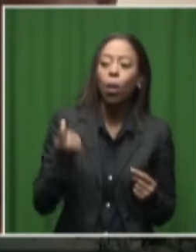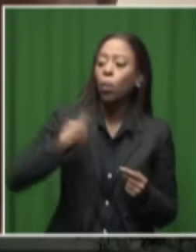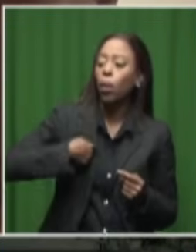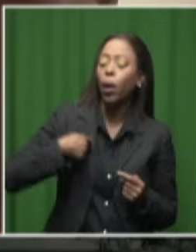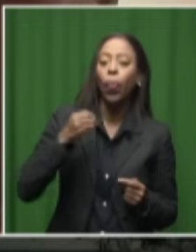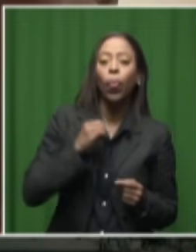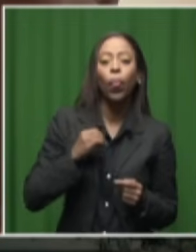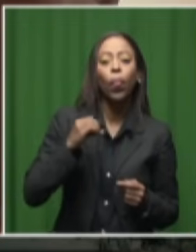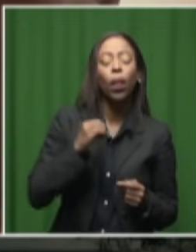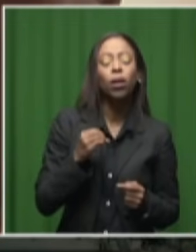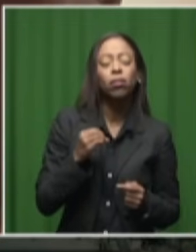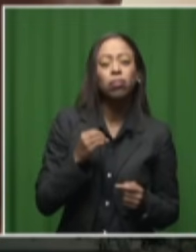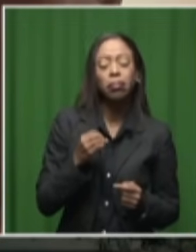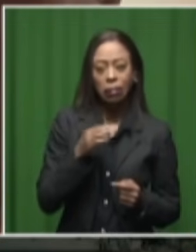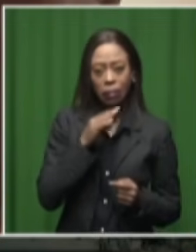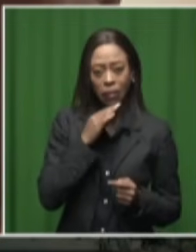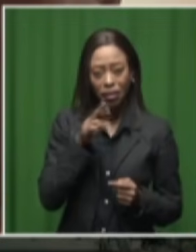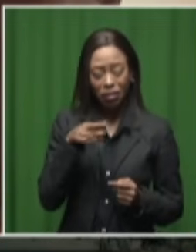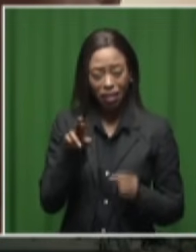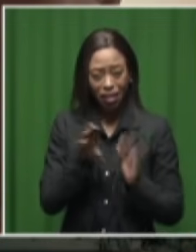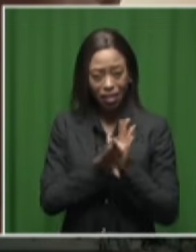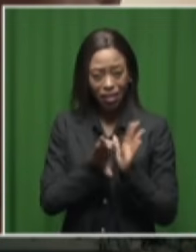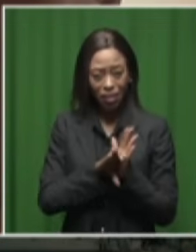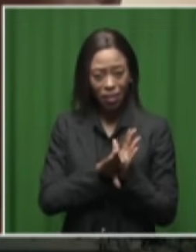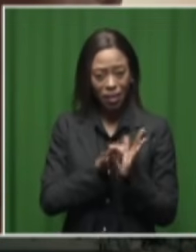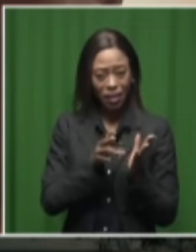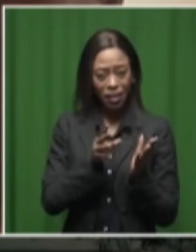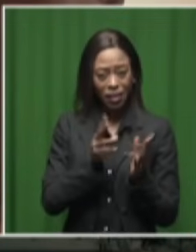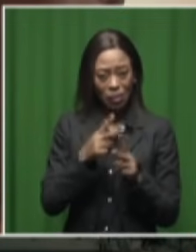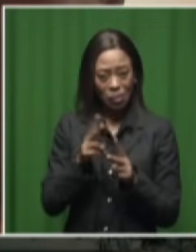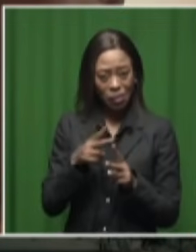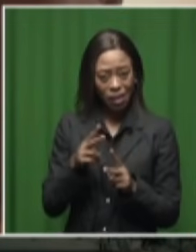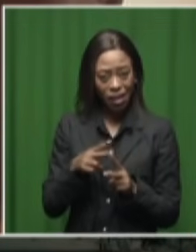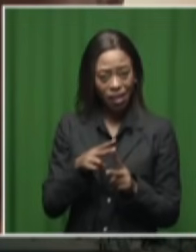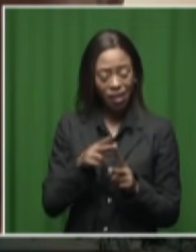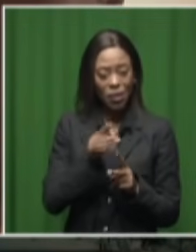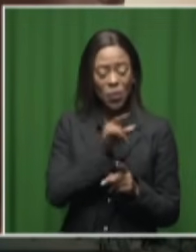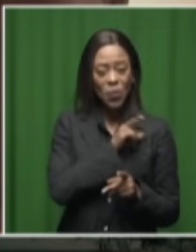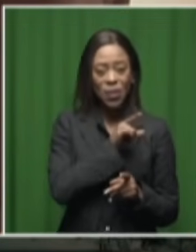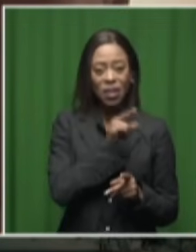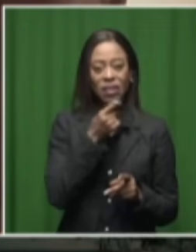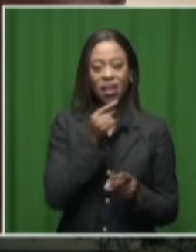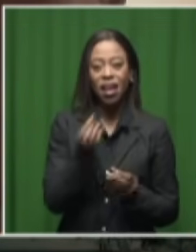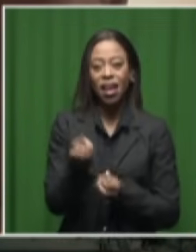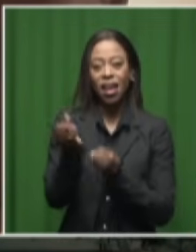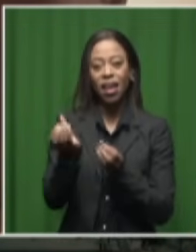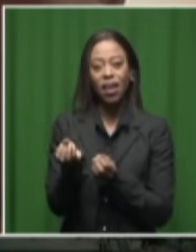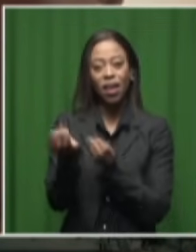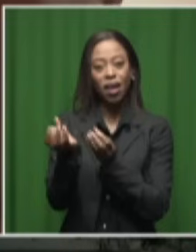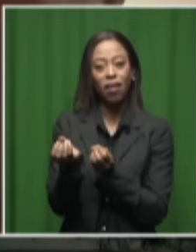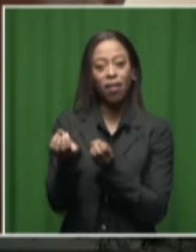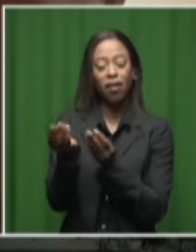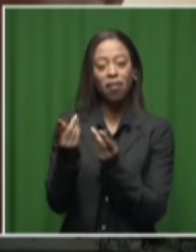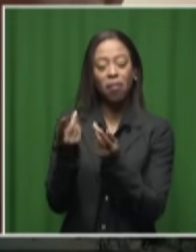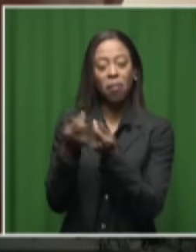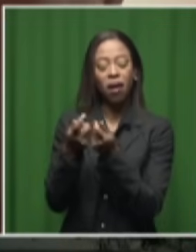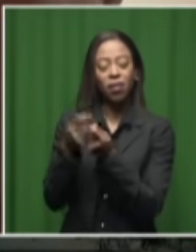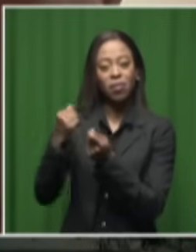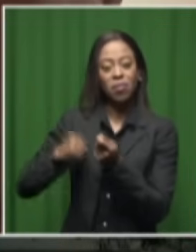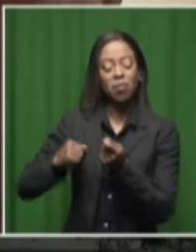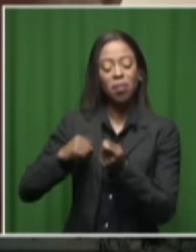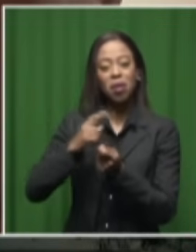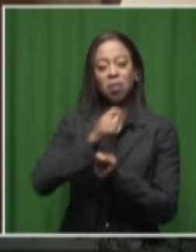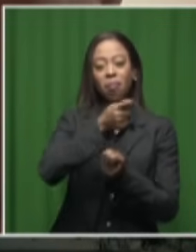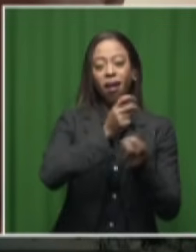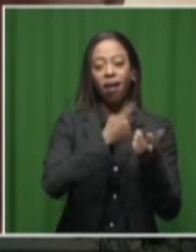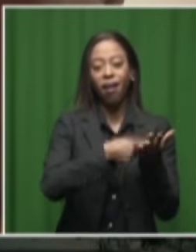paid. Is this the right example that is being set by actually giving this sort of relief to municipalities?